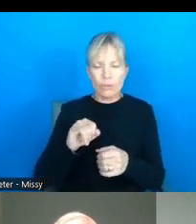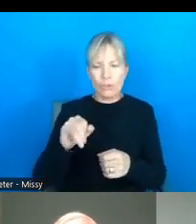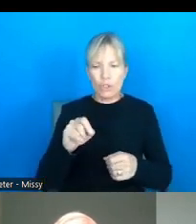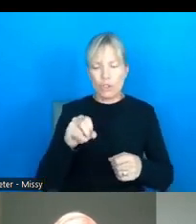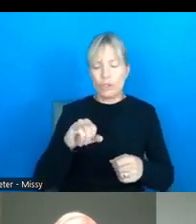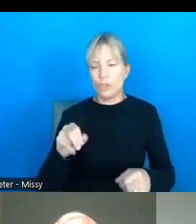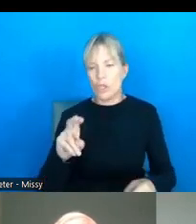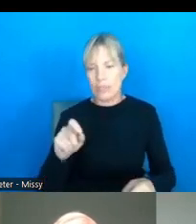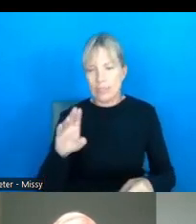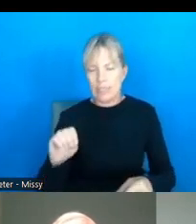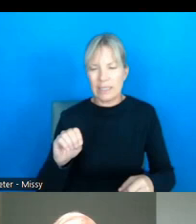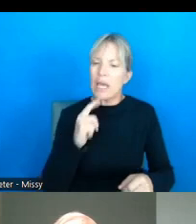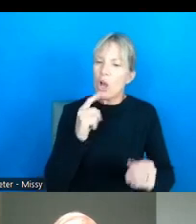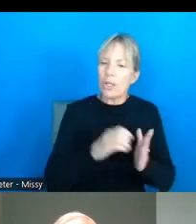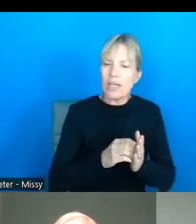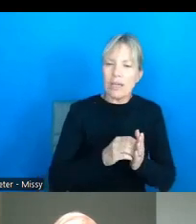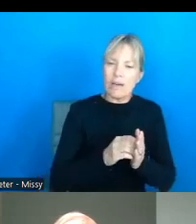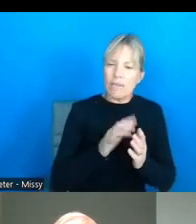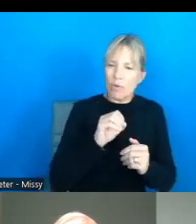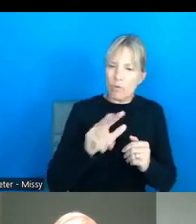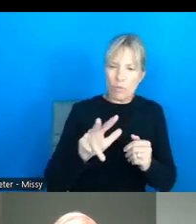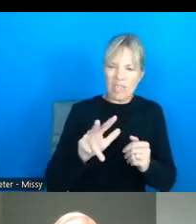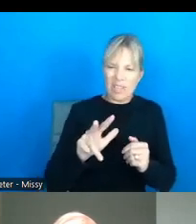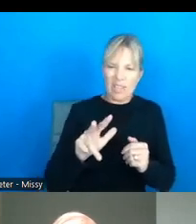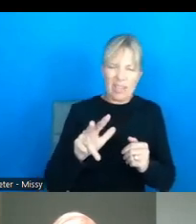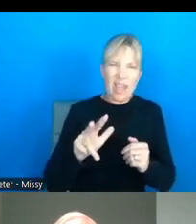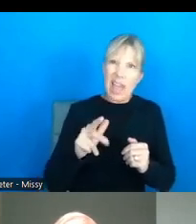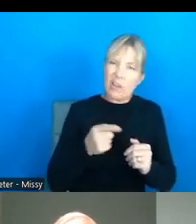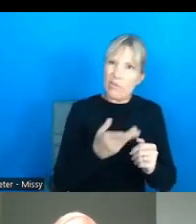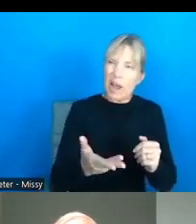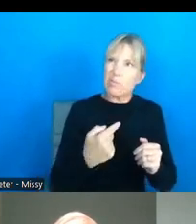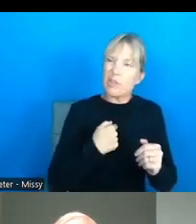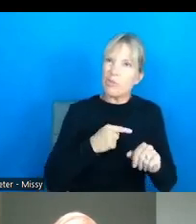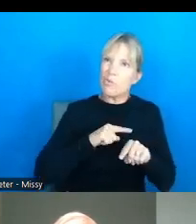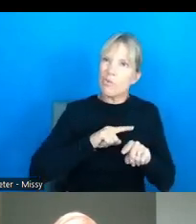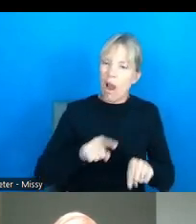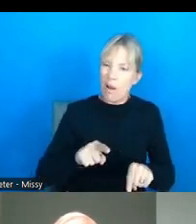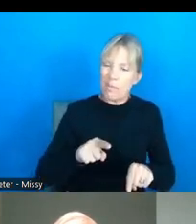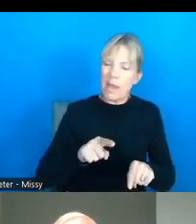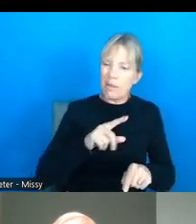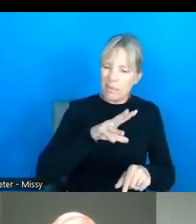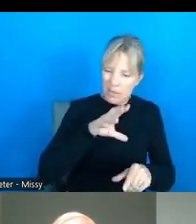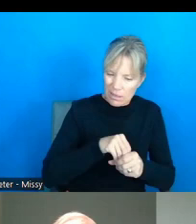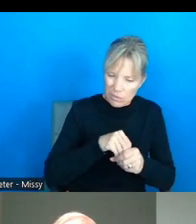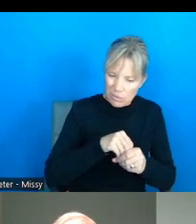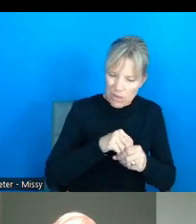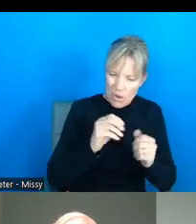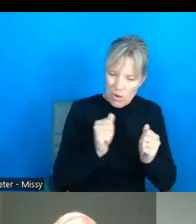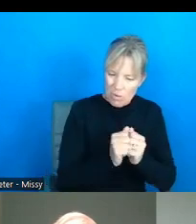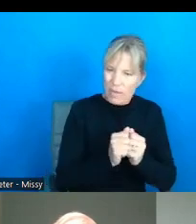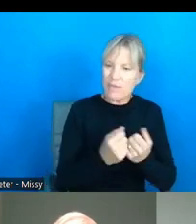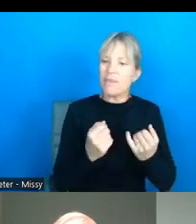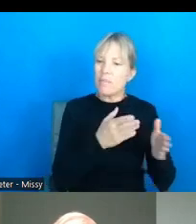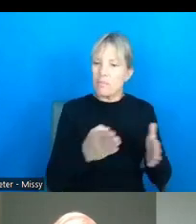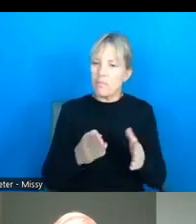Section 503. And I was invited to come and be among the